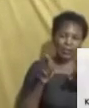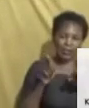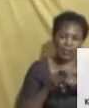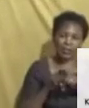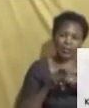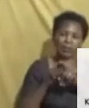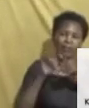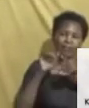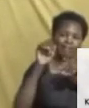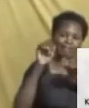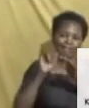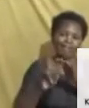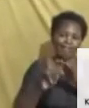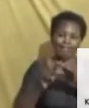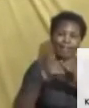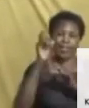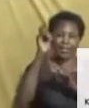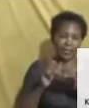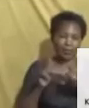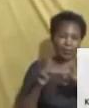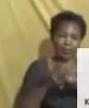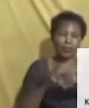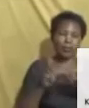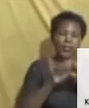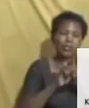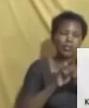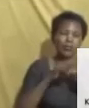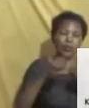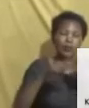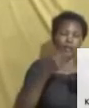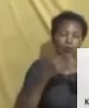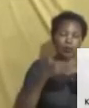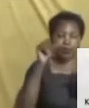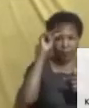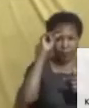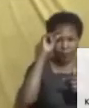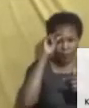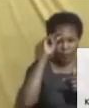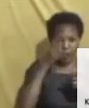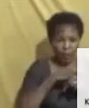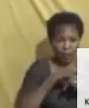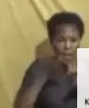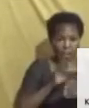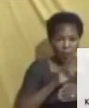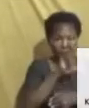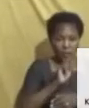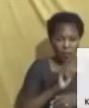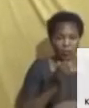executive and the legislative process of government, a question is asked.